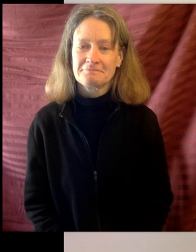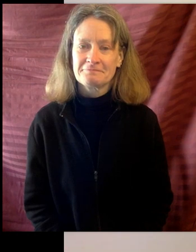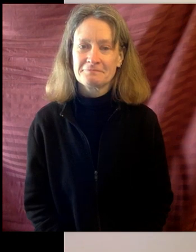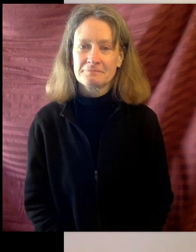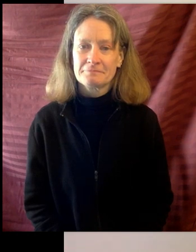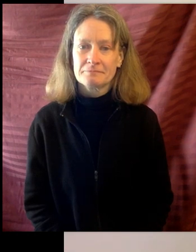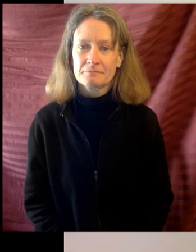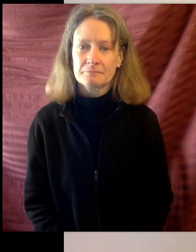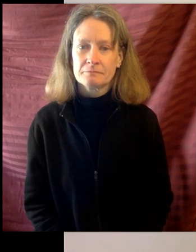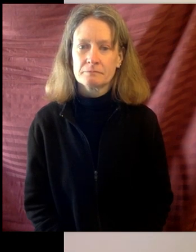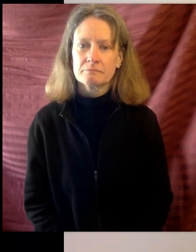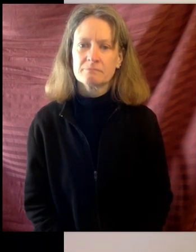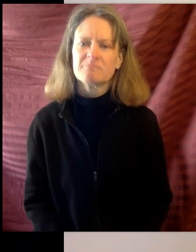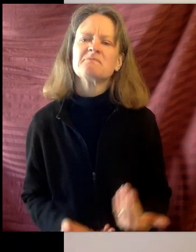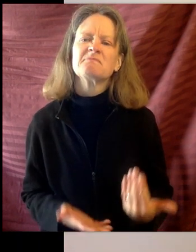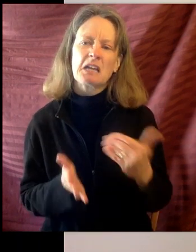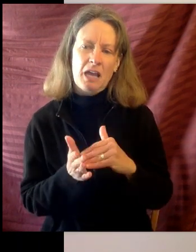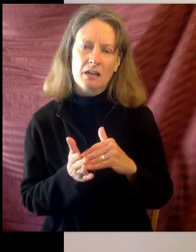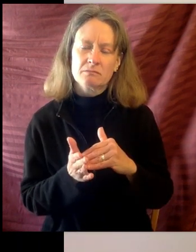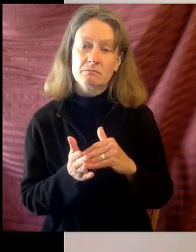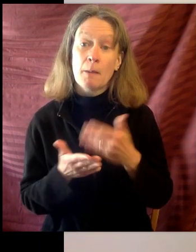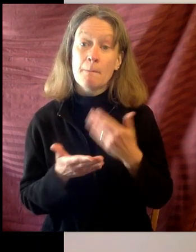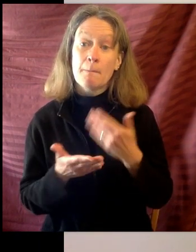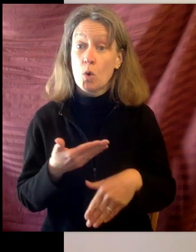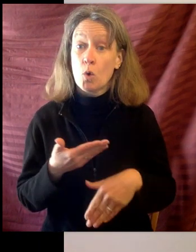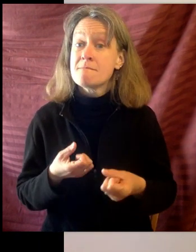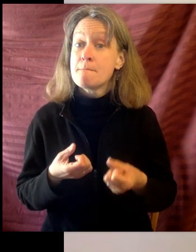Okay, let's say a stickleback has 3 babies.